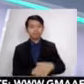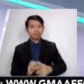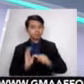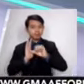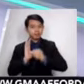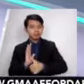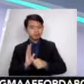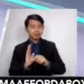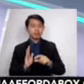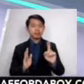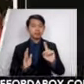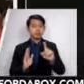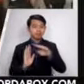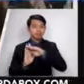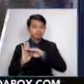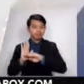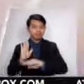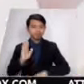Nelson Canlas.